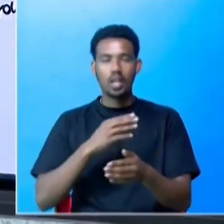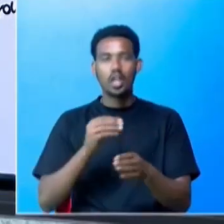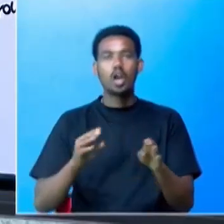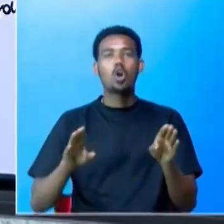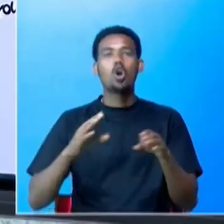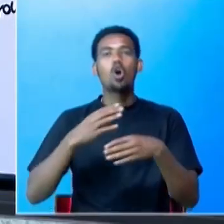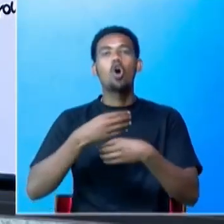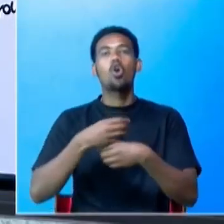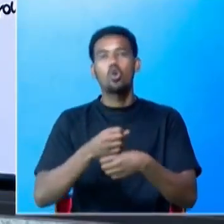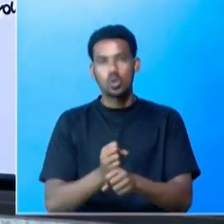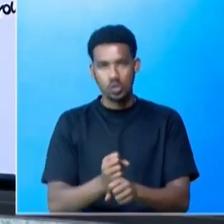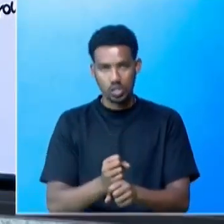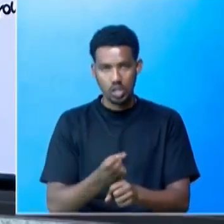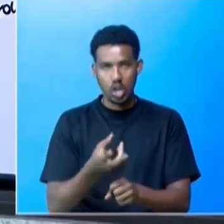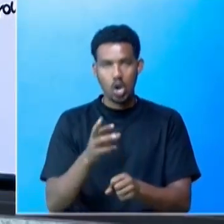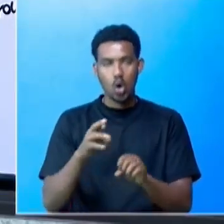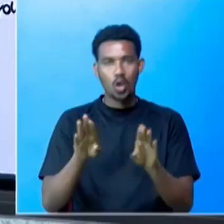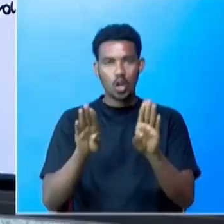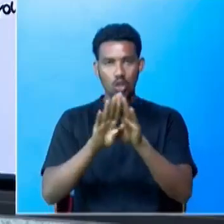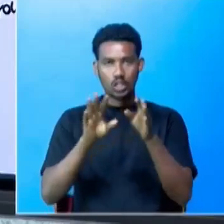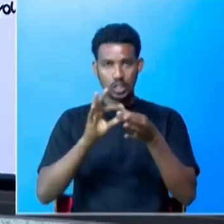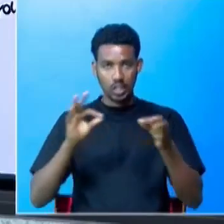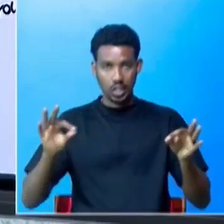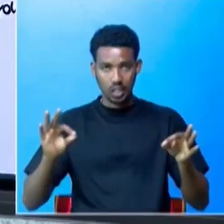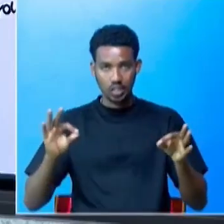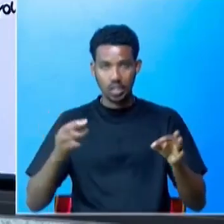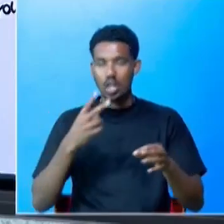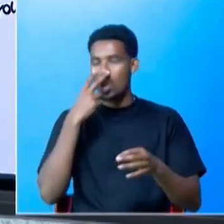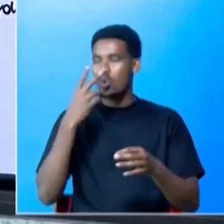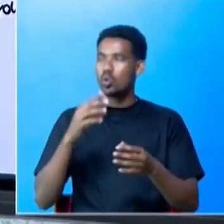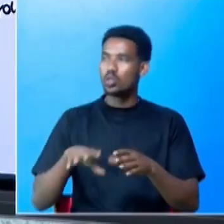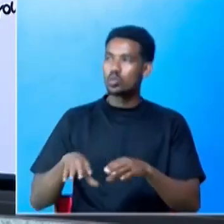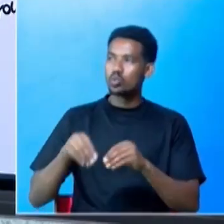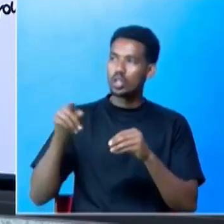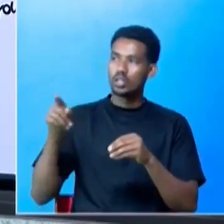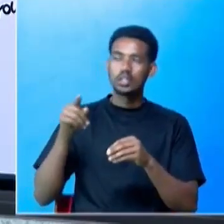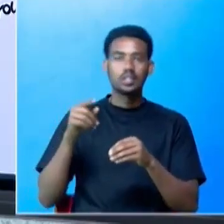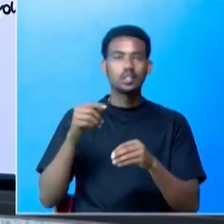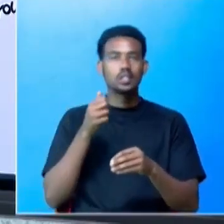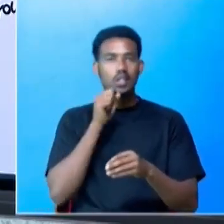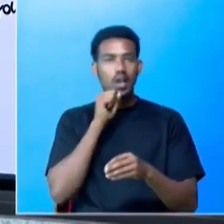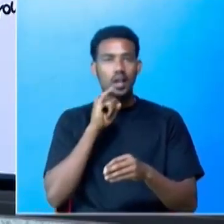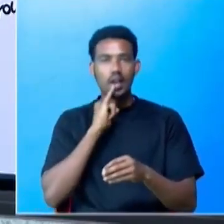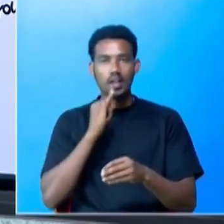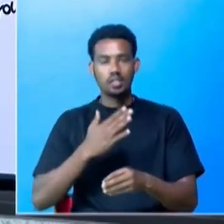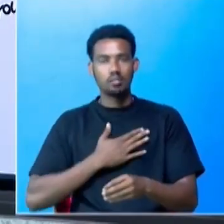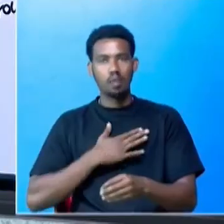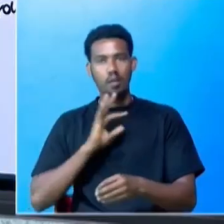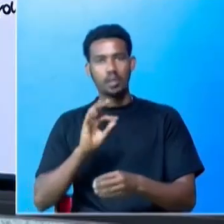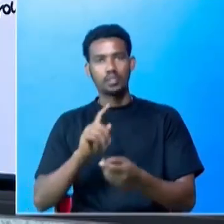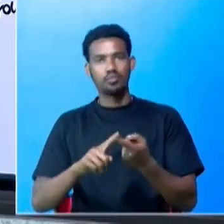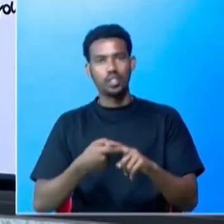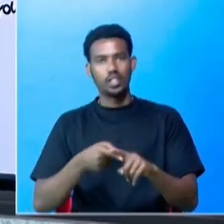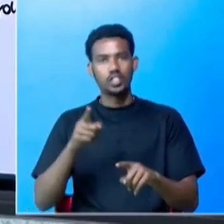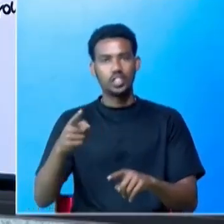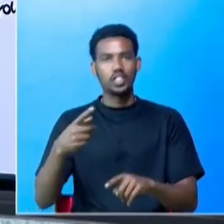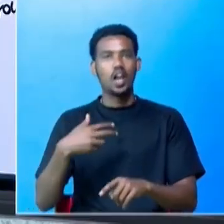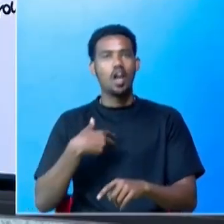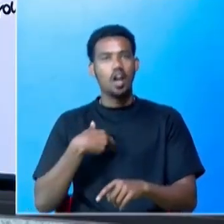or closing sentences. So, look students, Sarah is my best friend. She has